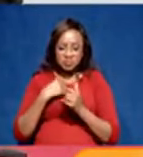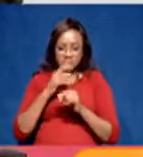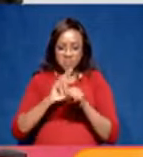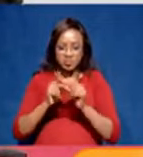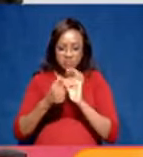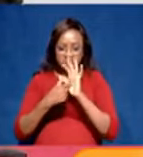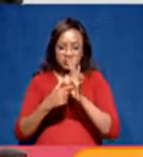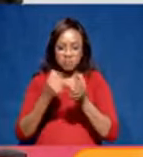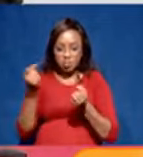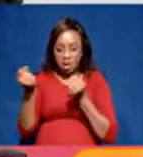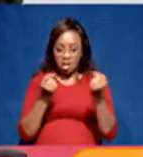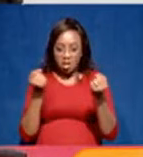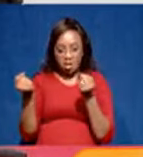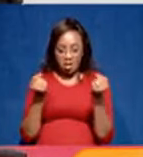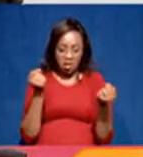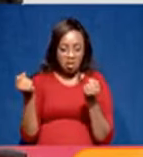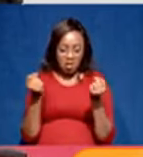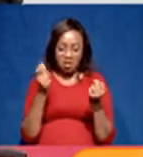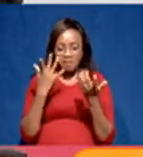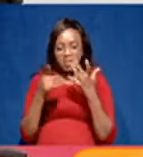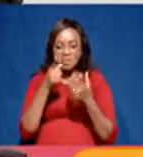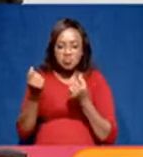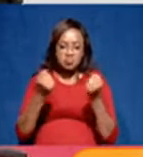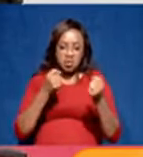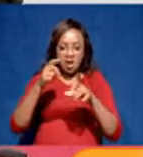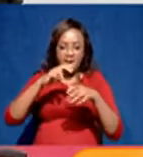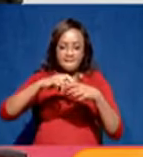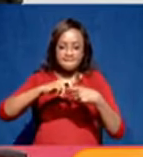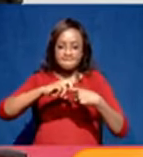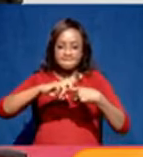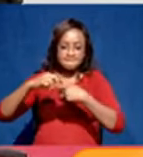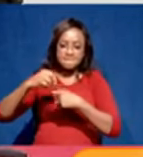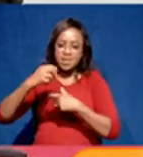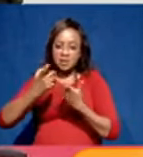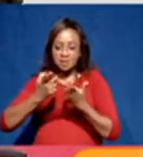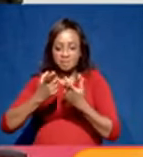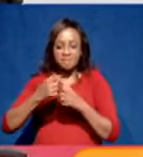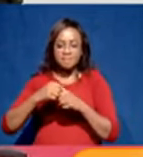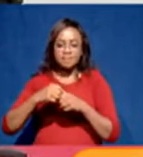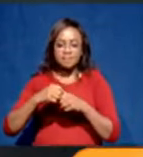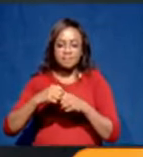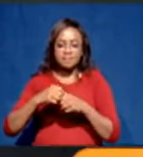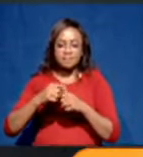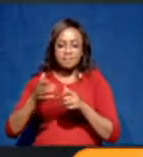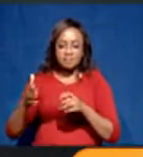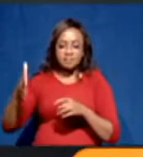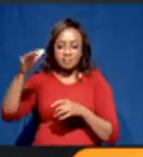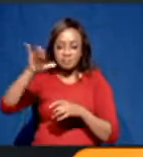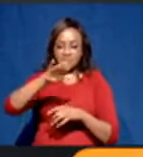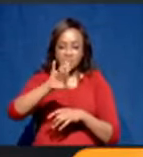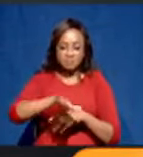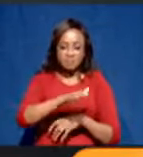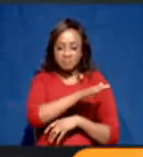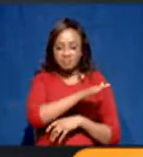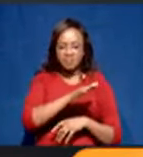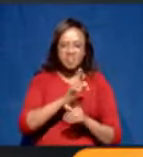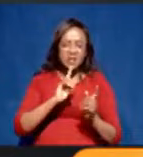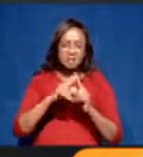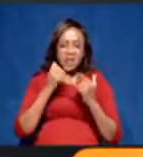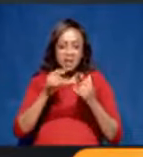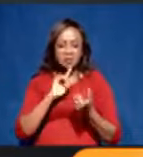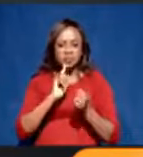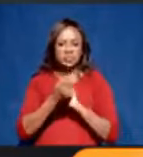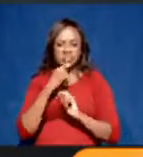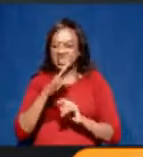vehicles. Maybe we were driving a pickup, but now you're saying, no, give me a Mercedes-Benz.